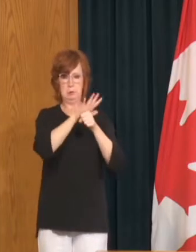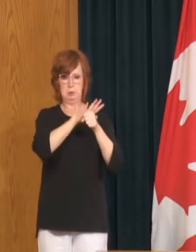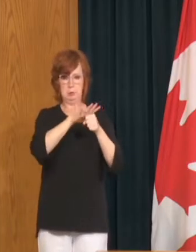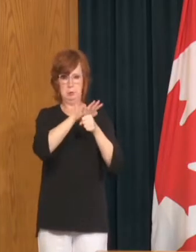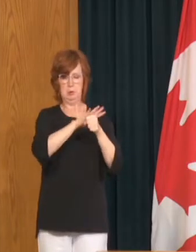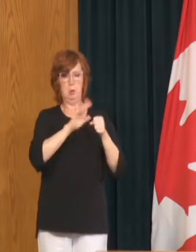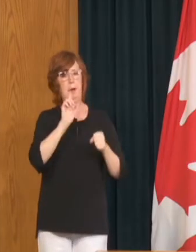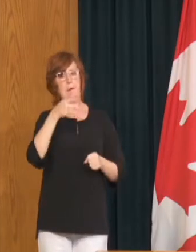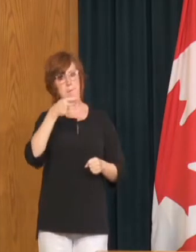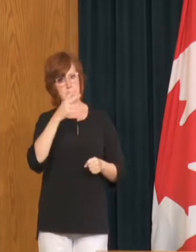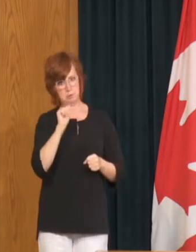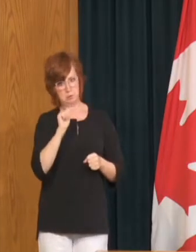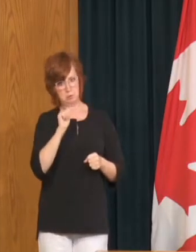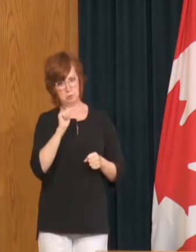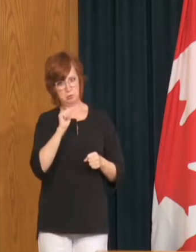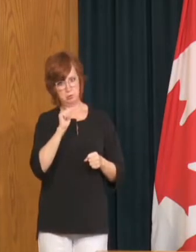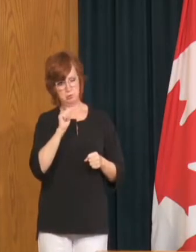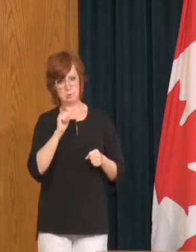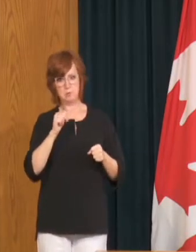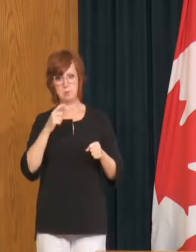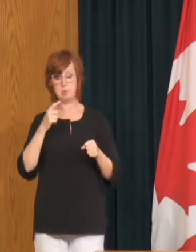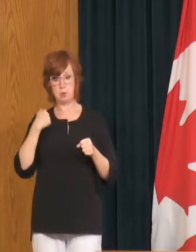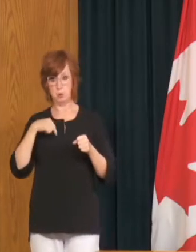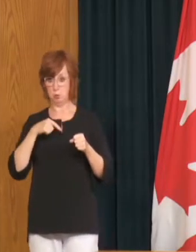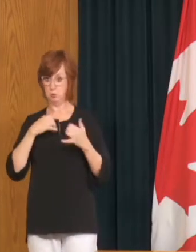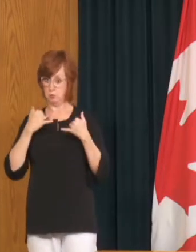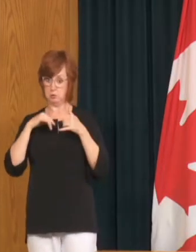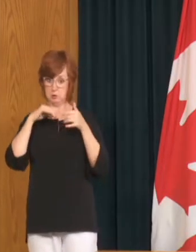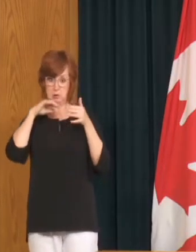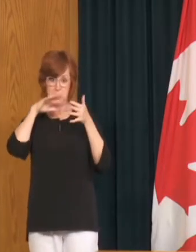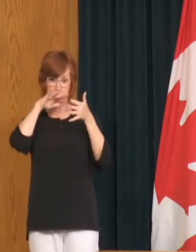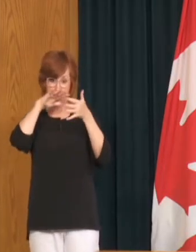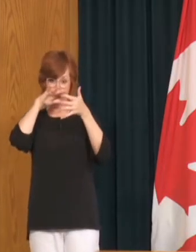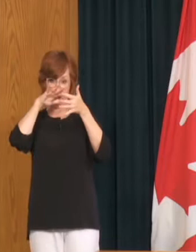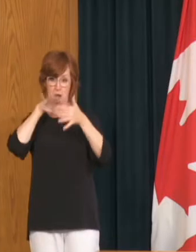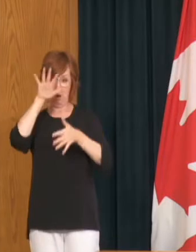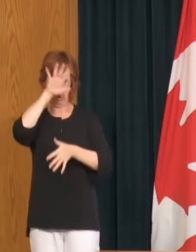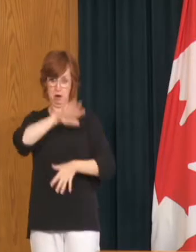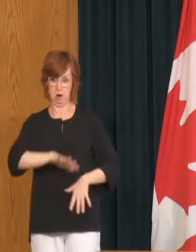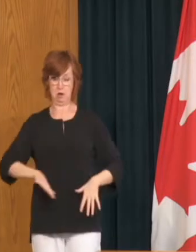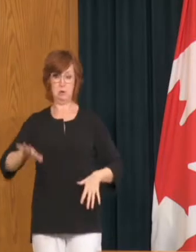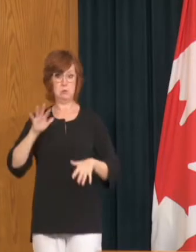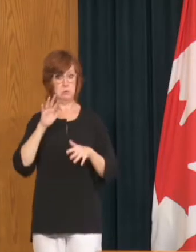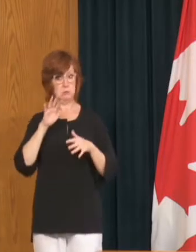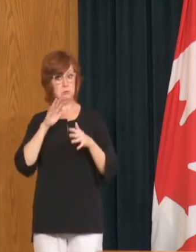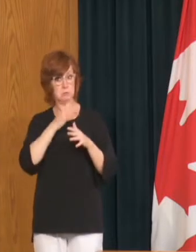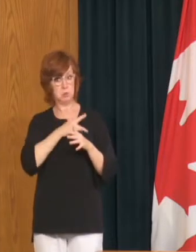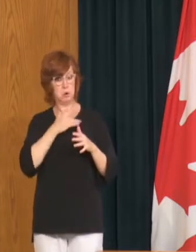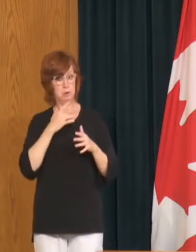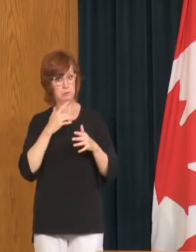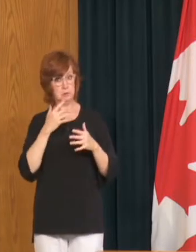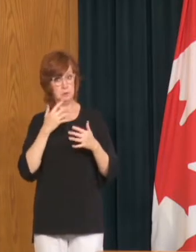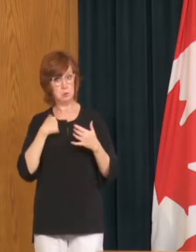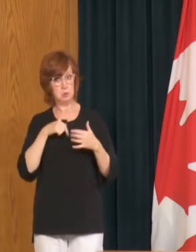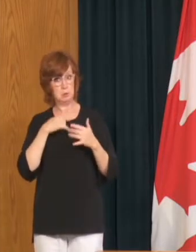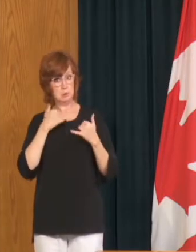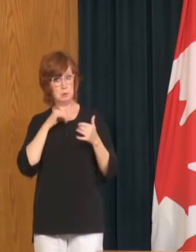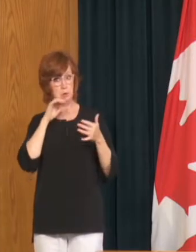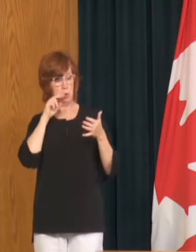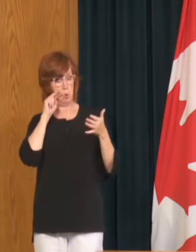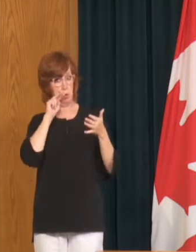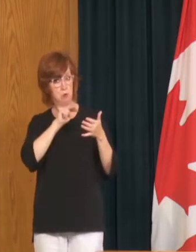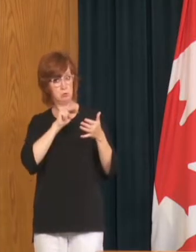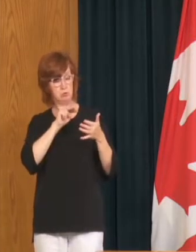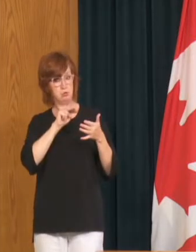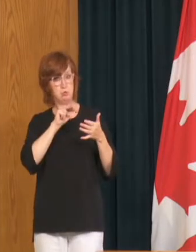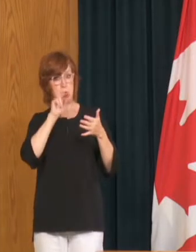extra precautions throughout Saskatchewan when something like this emerges, and hopefully, as we saw in the spring,